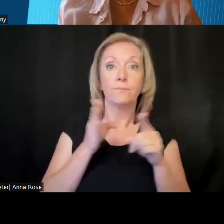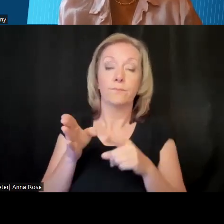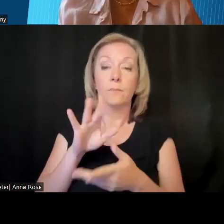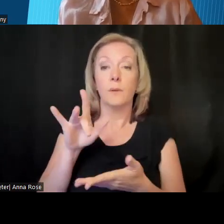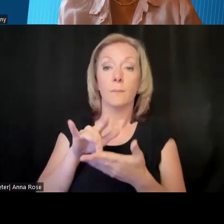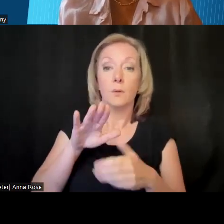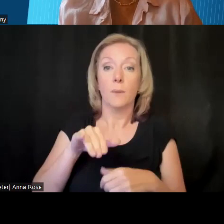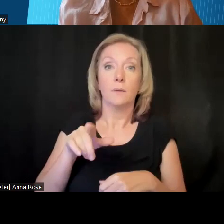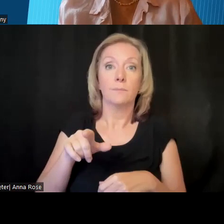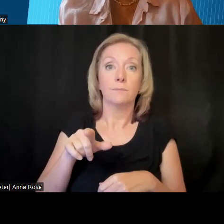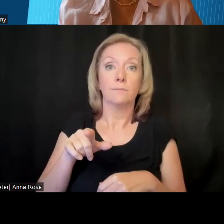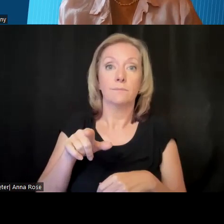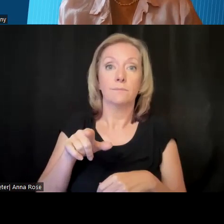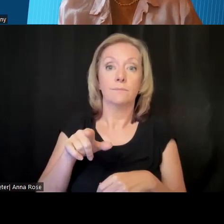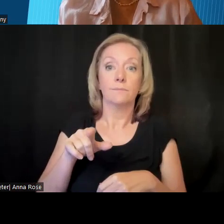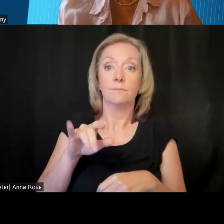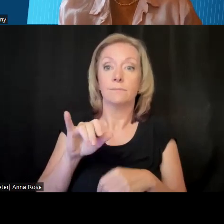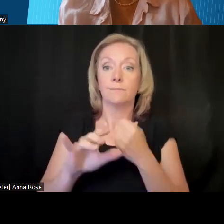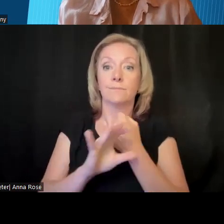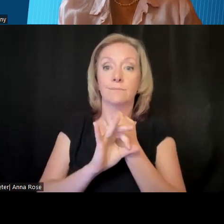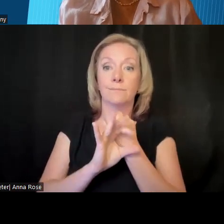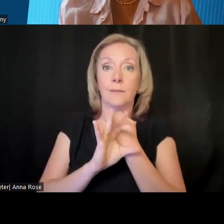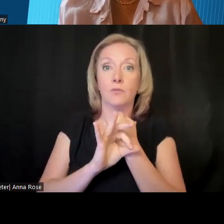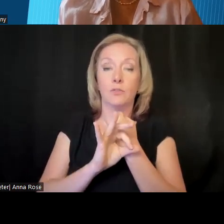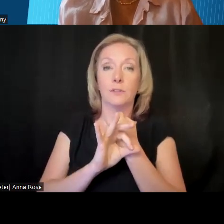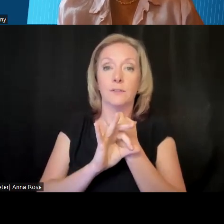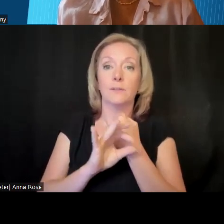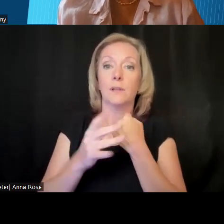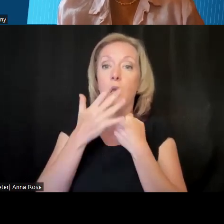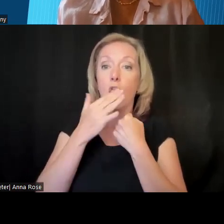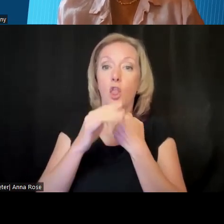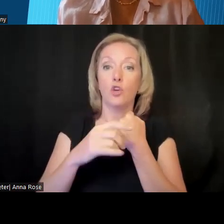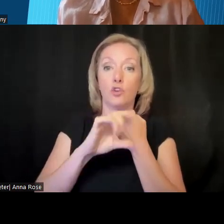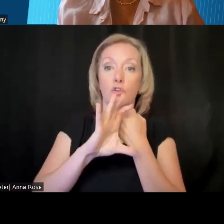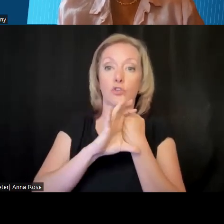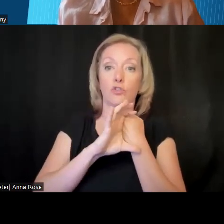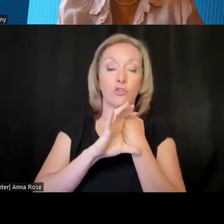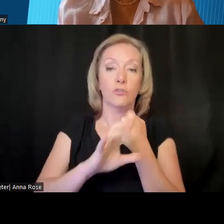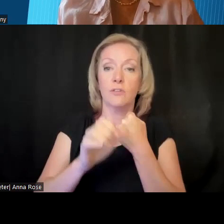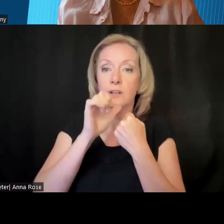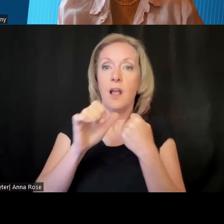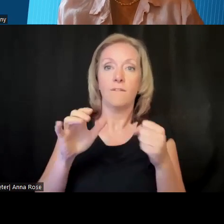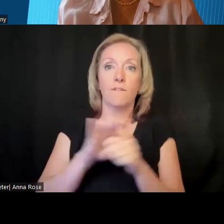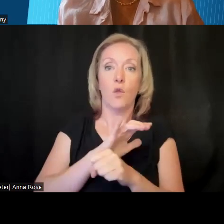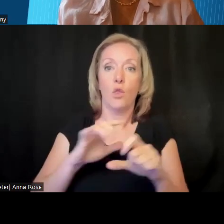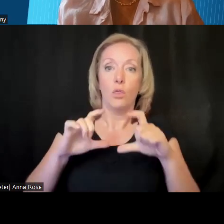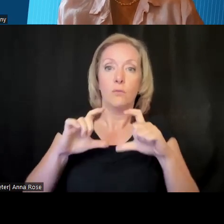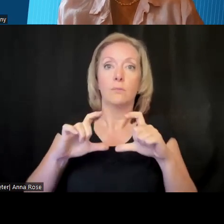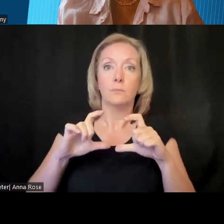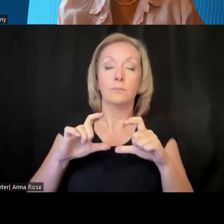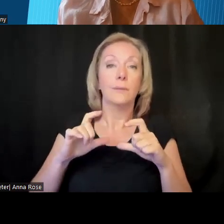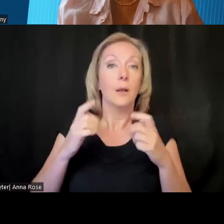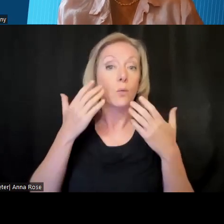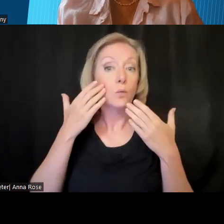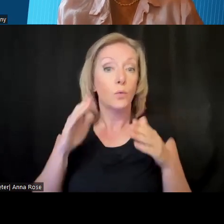we have an incompletion of the iris in two situations. What we don't know is that whether or not this incompletion